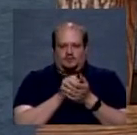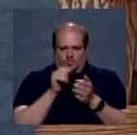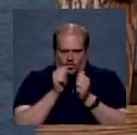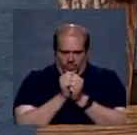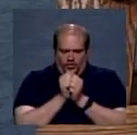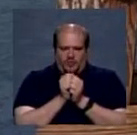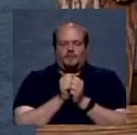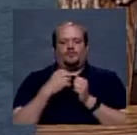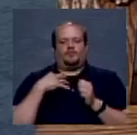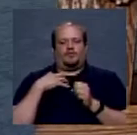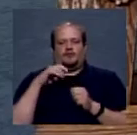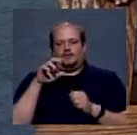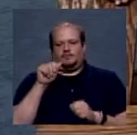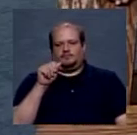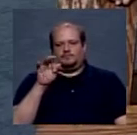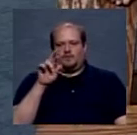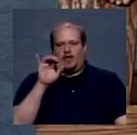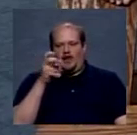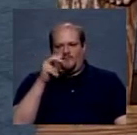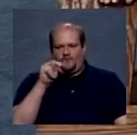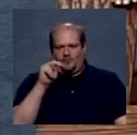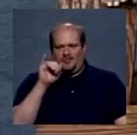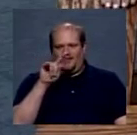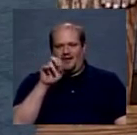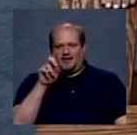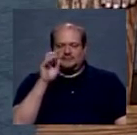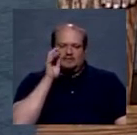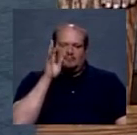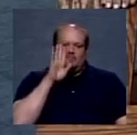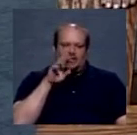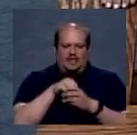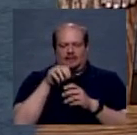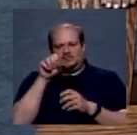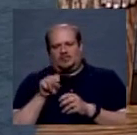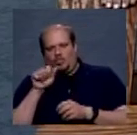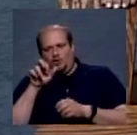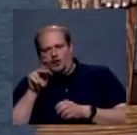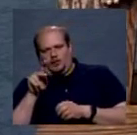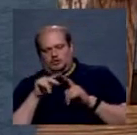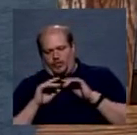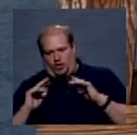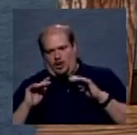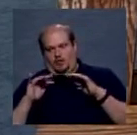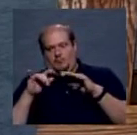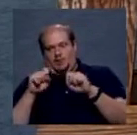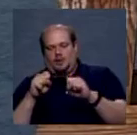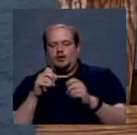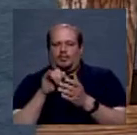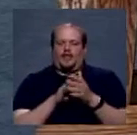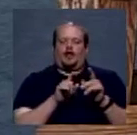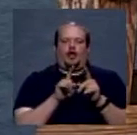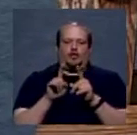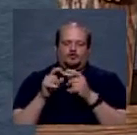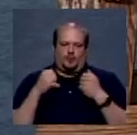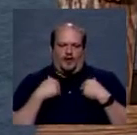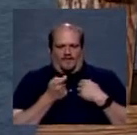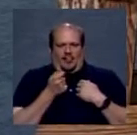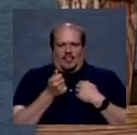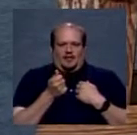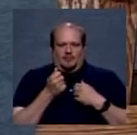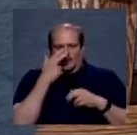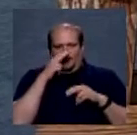the Africanized bees down in southern Arkansas, they are coming in, and... they've also got a little bit of